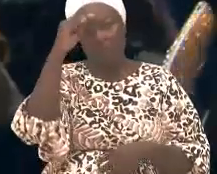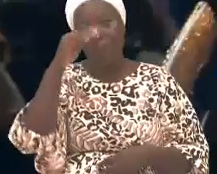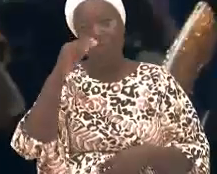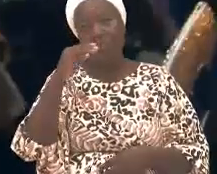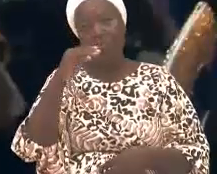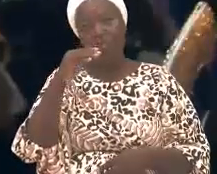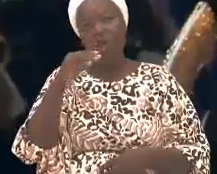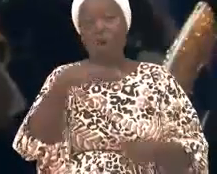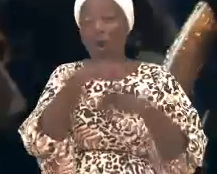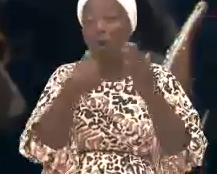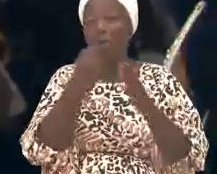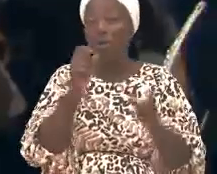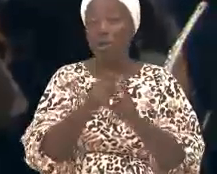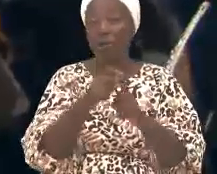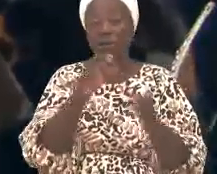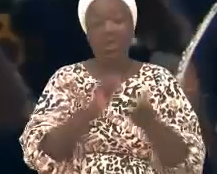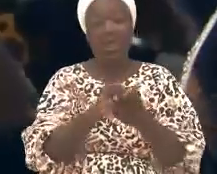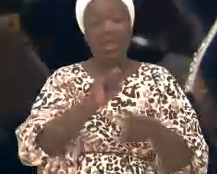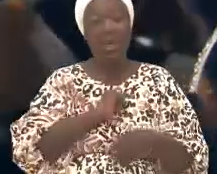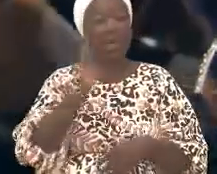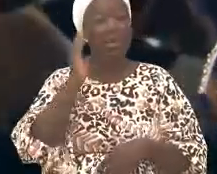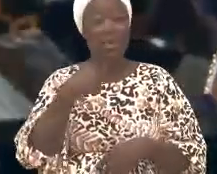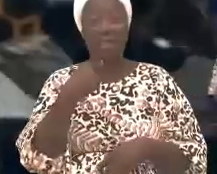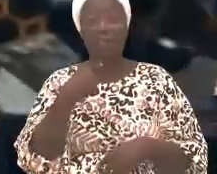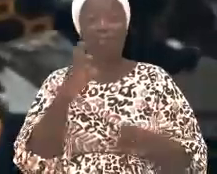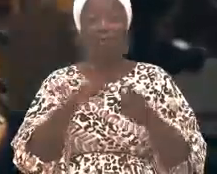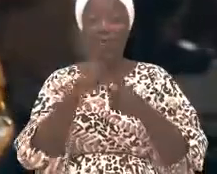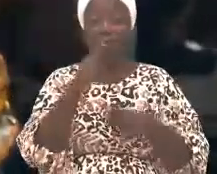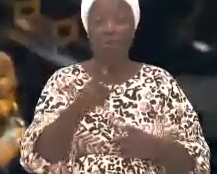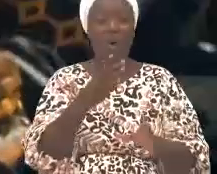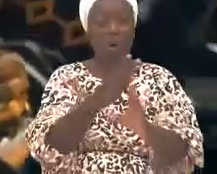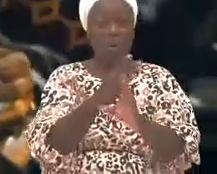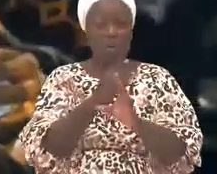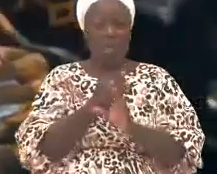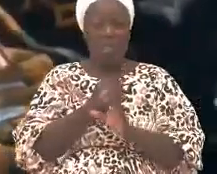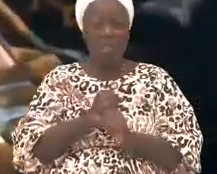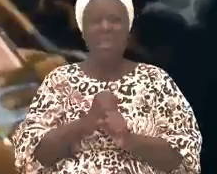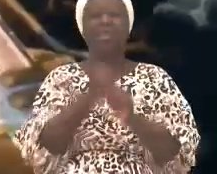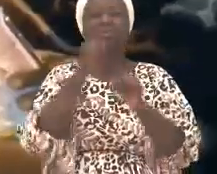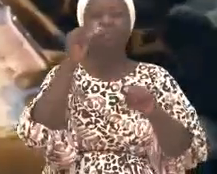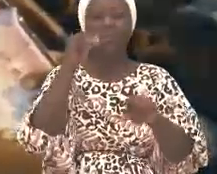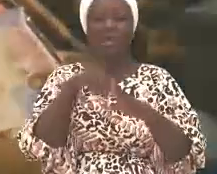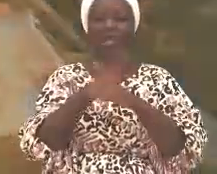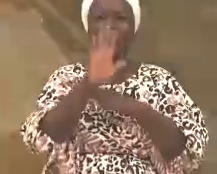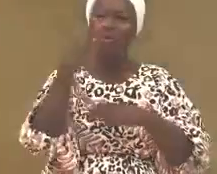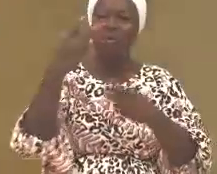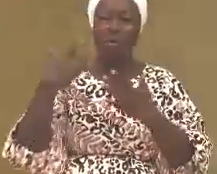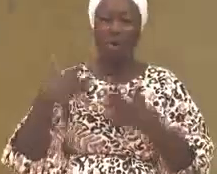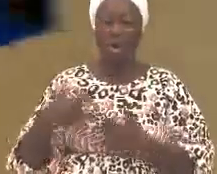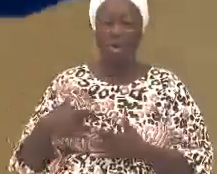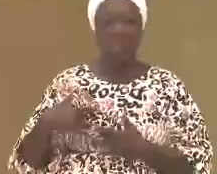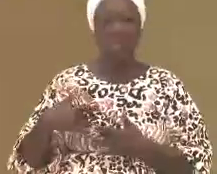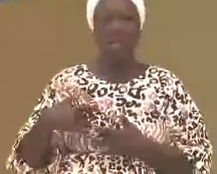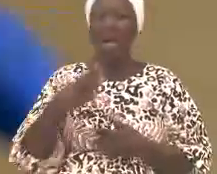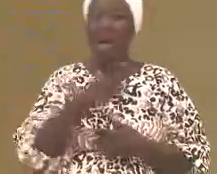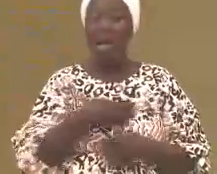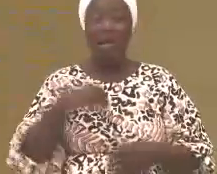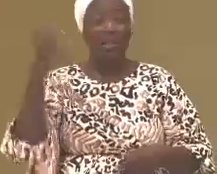words that I shall speak unto thee, receive in thine heart, and hear